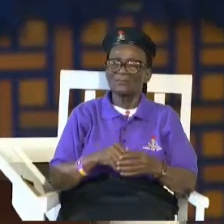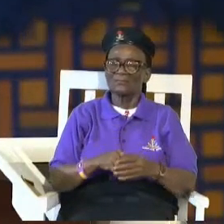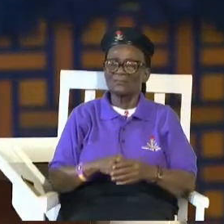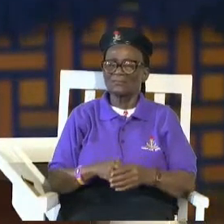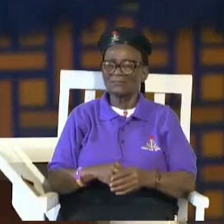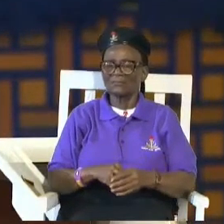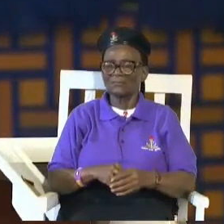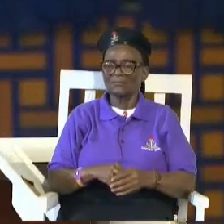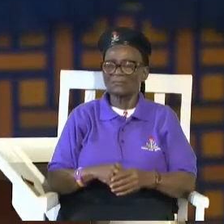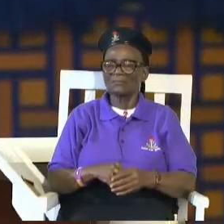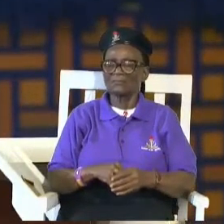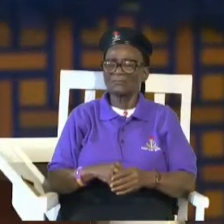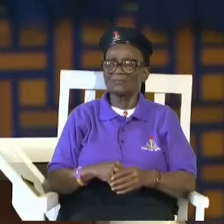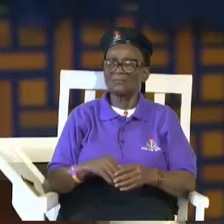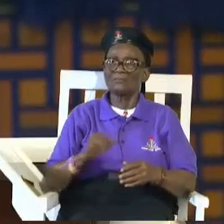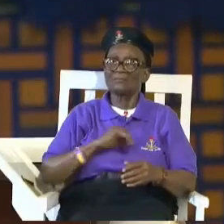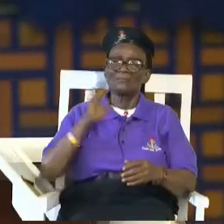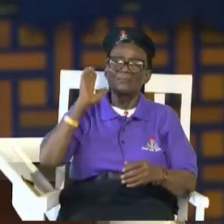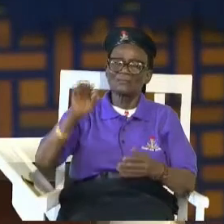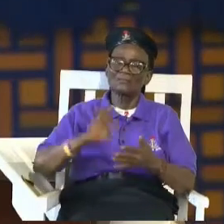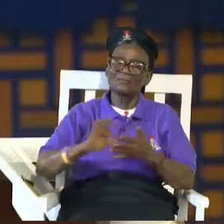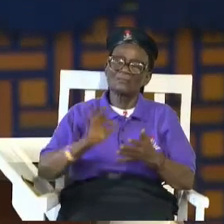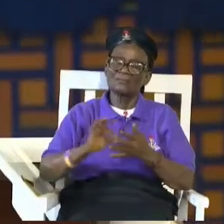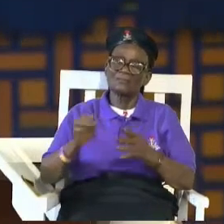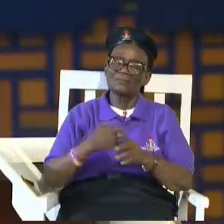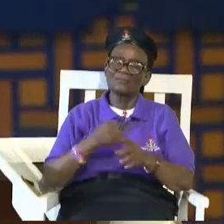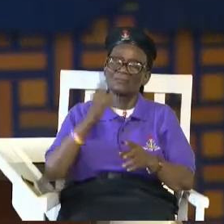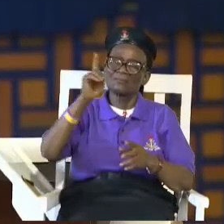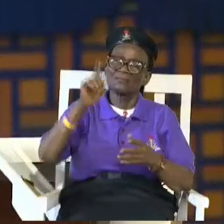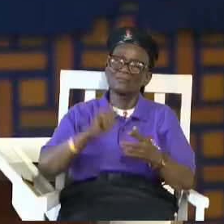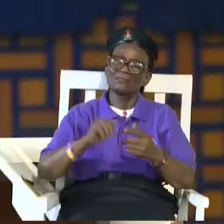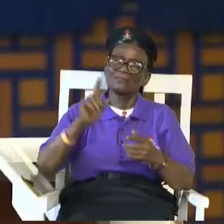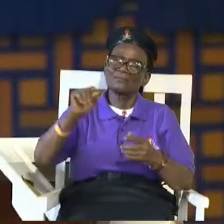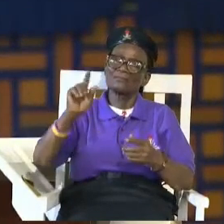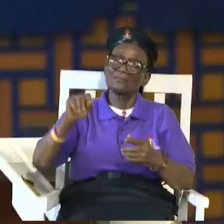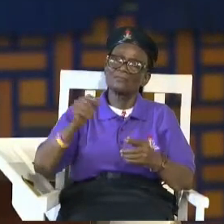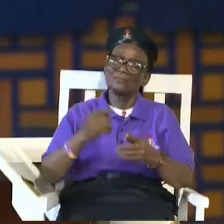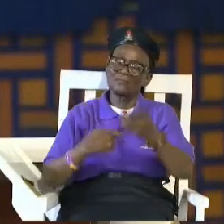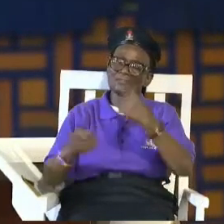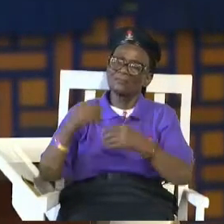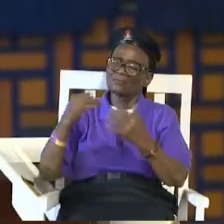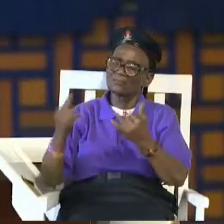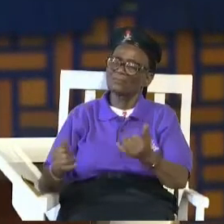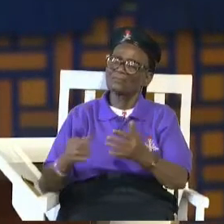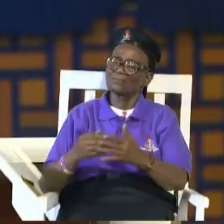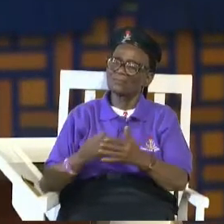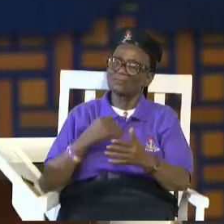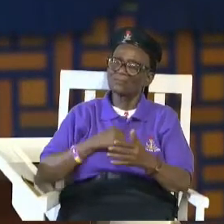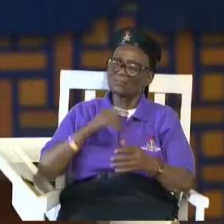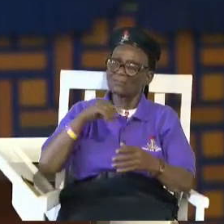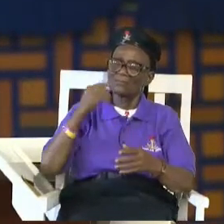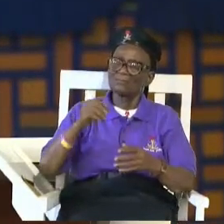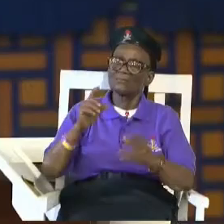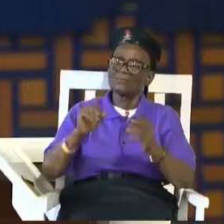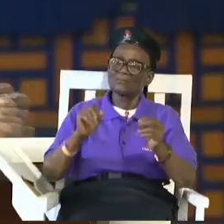I will count from 1 to 20. Come now before I say 20. 1.